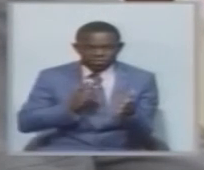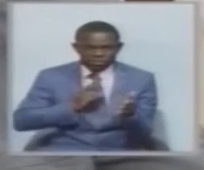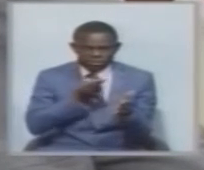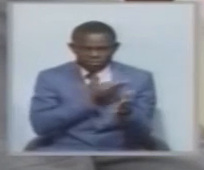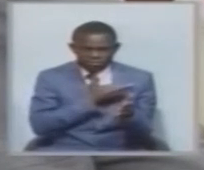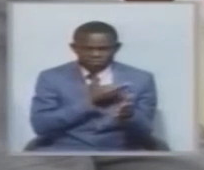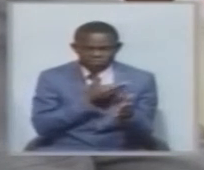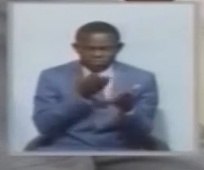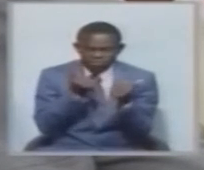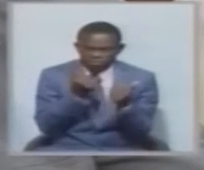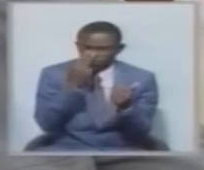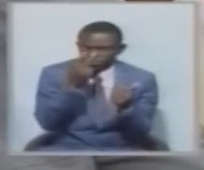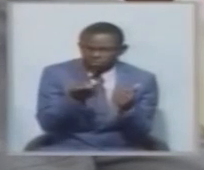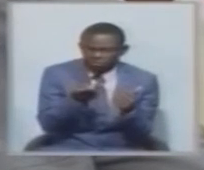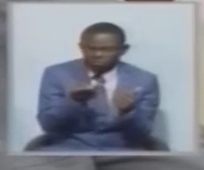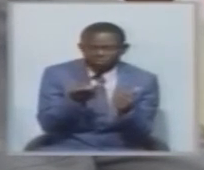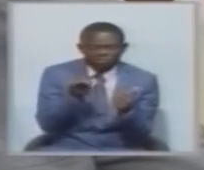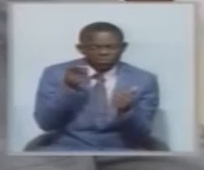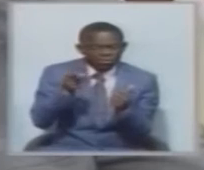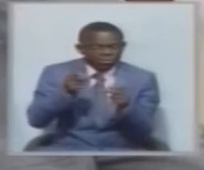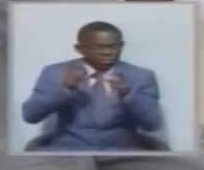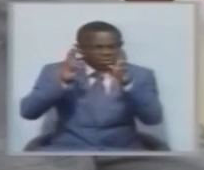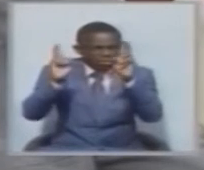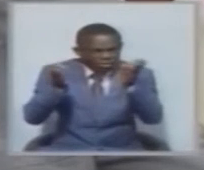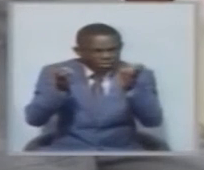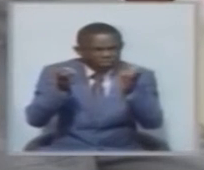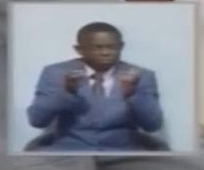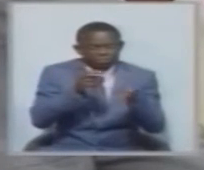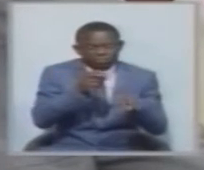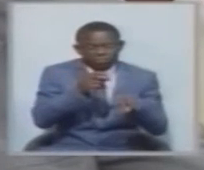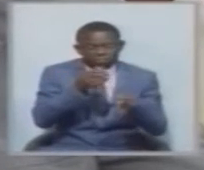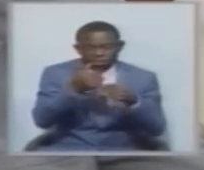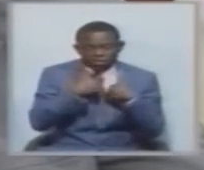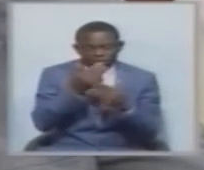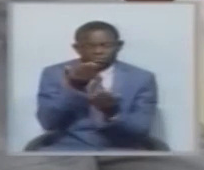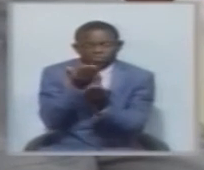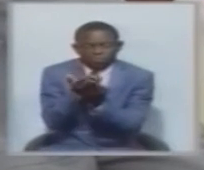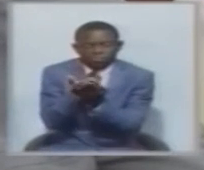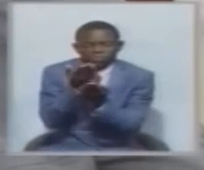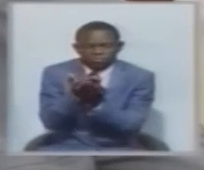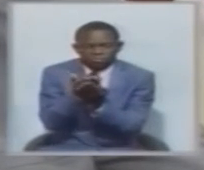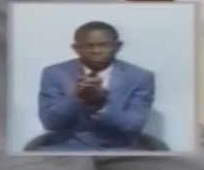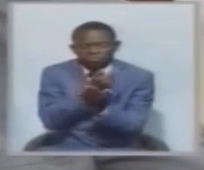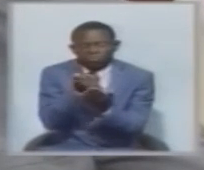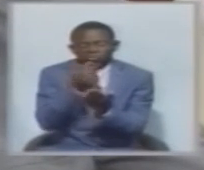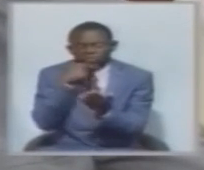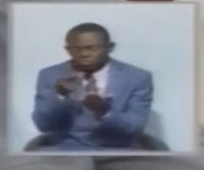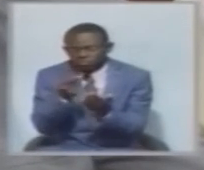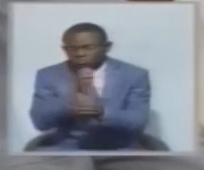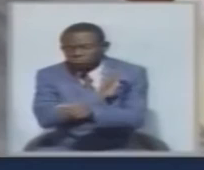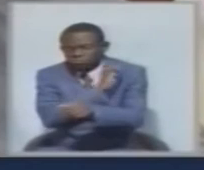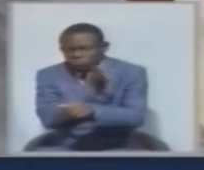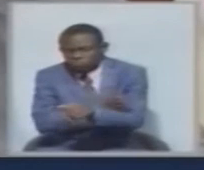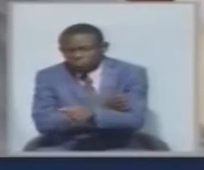going forward with regard to the main theme, that is energy and the climate change. How are we going